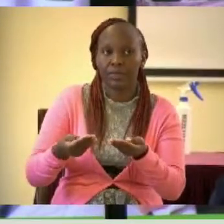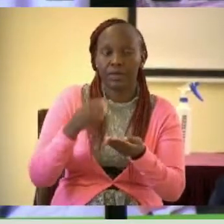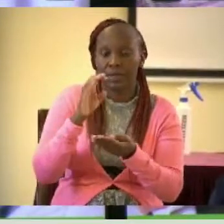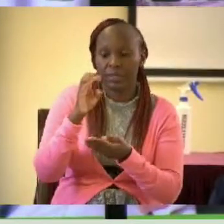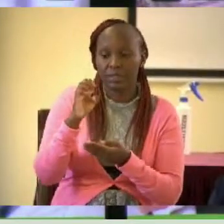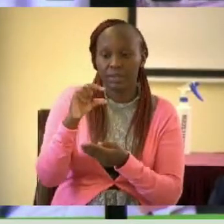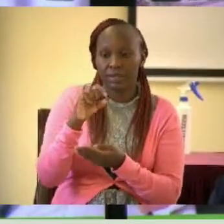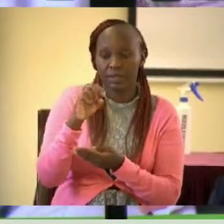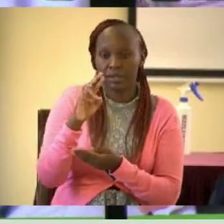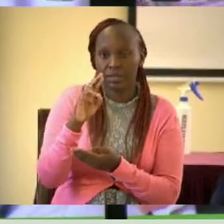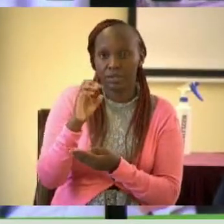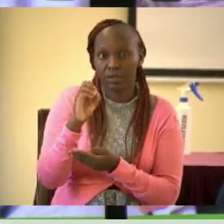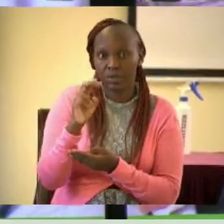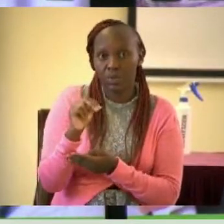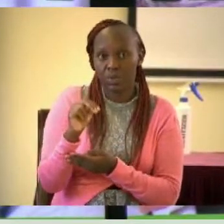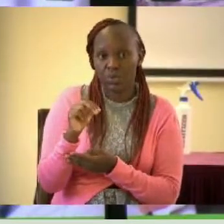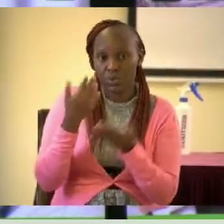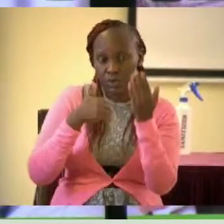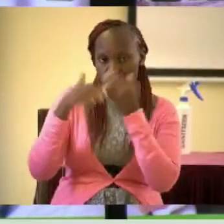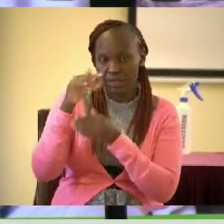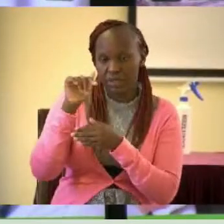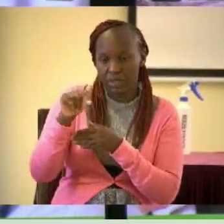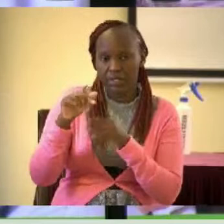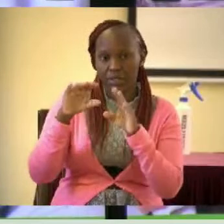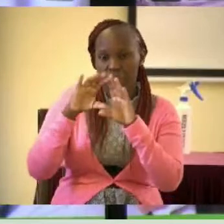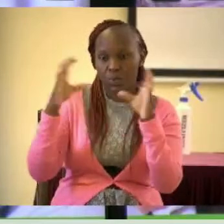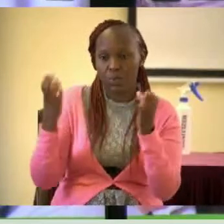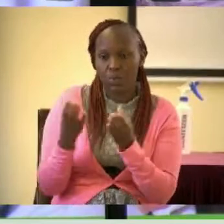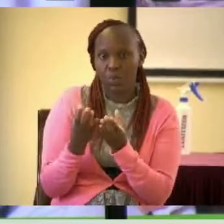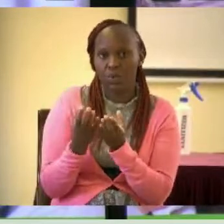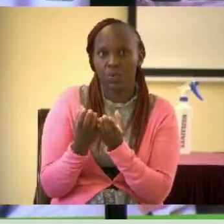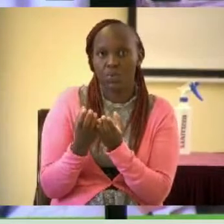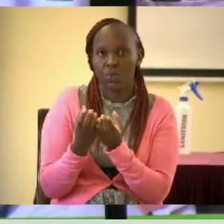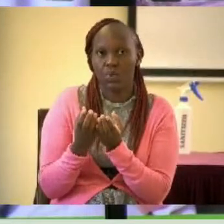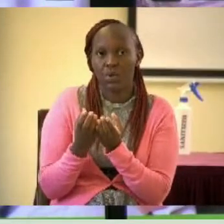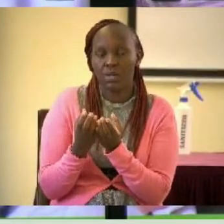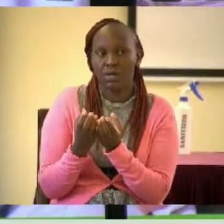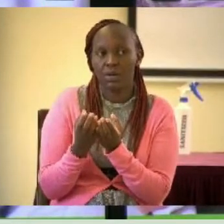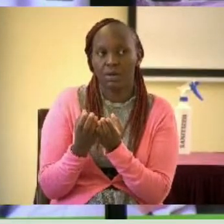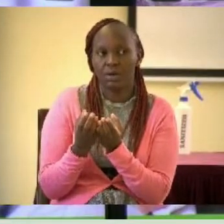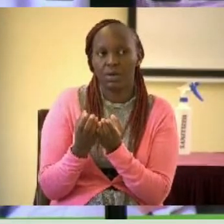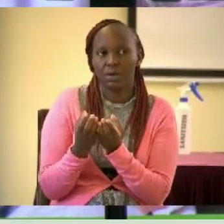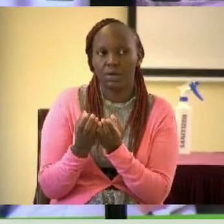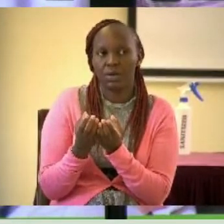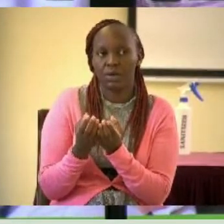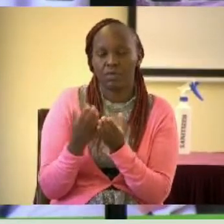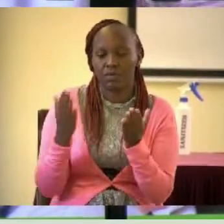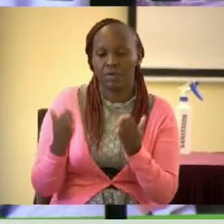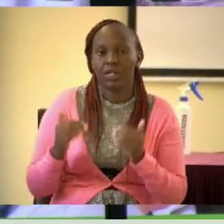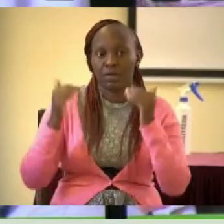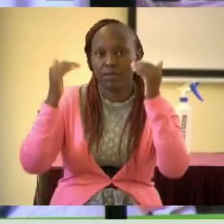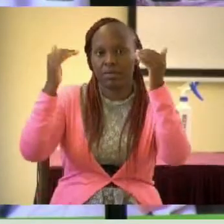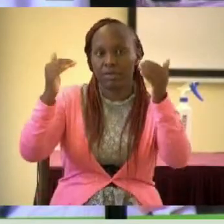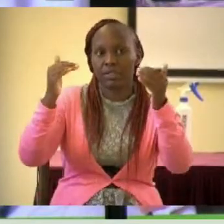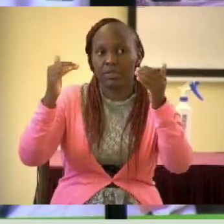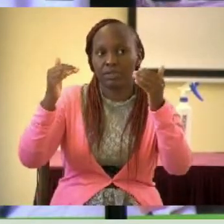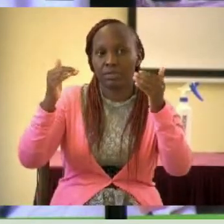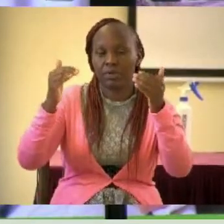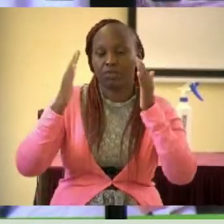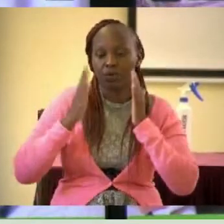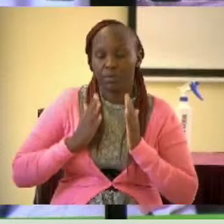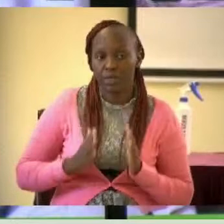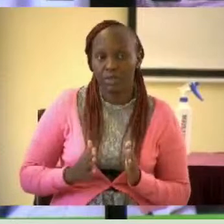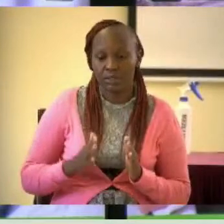University, which is to be a world-class university for the advancement of humanity. It is